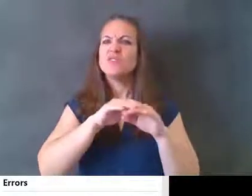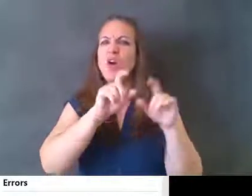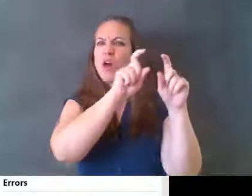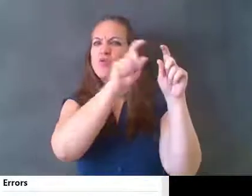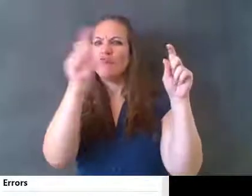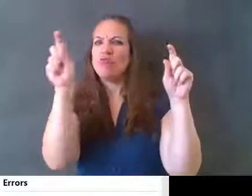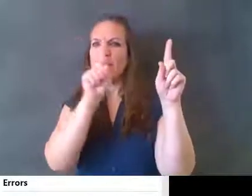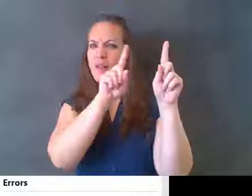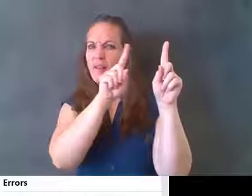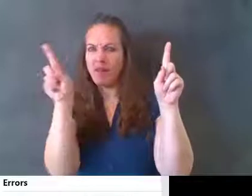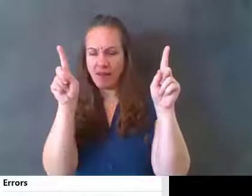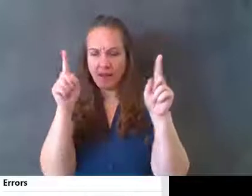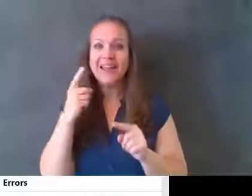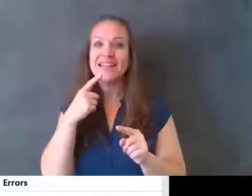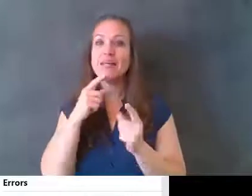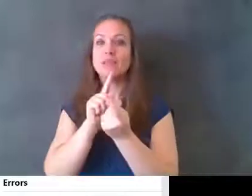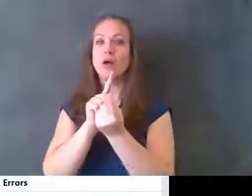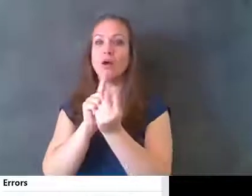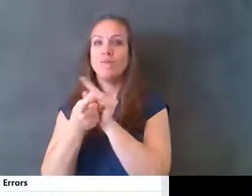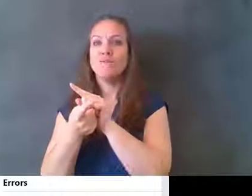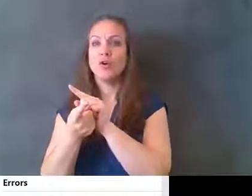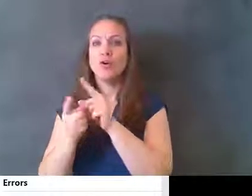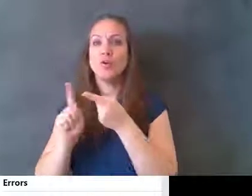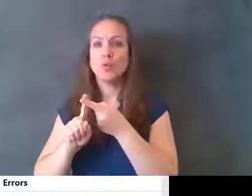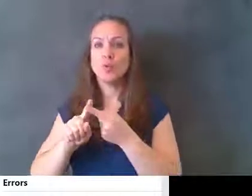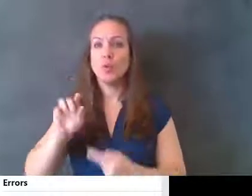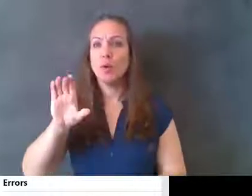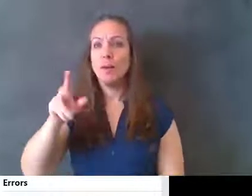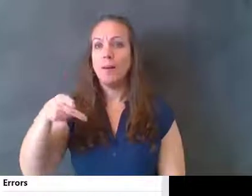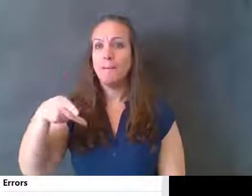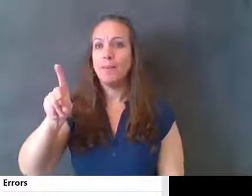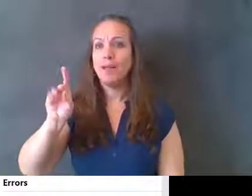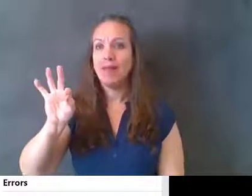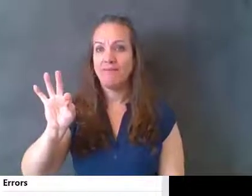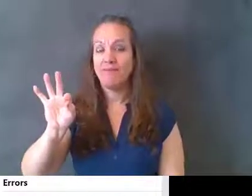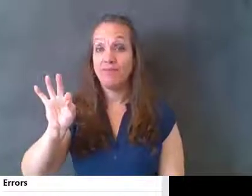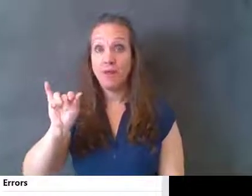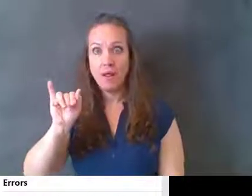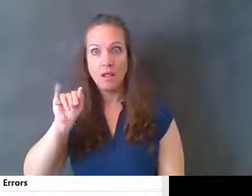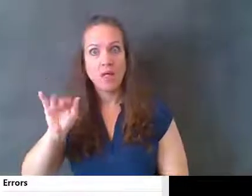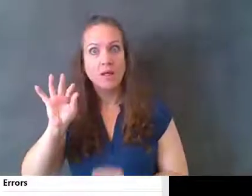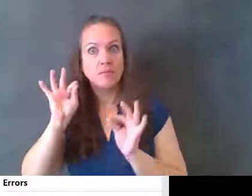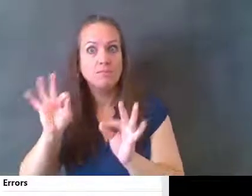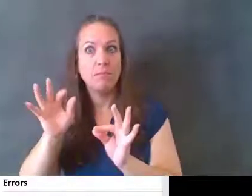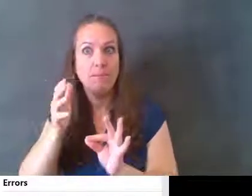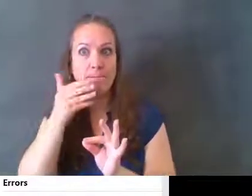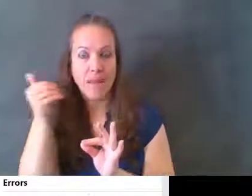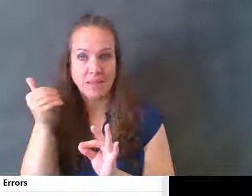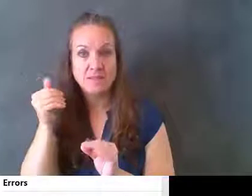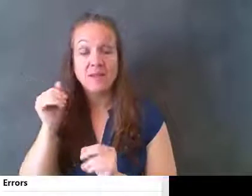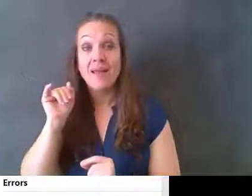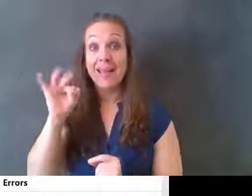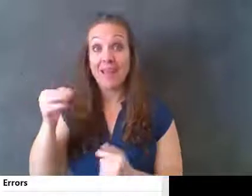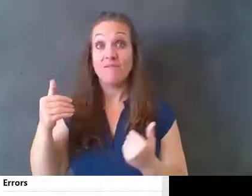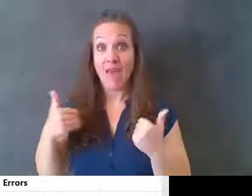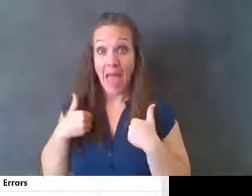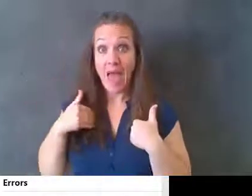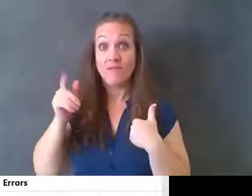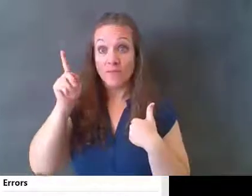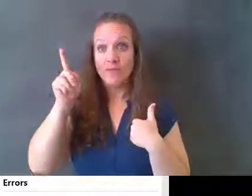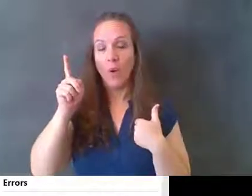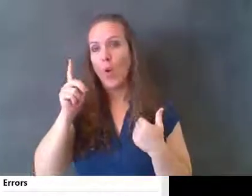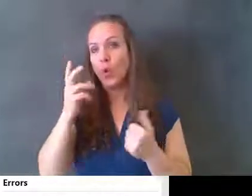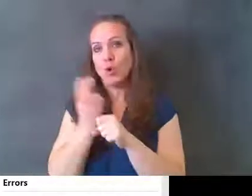convert to PDF. That's ideal. So if you have that option on your ribbon, go ahead and use that when making a